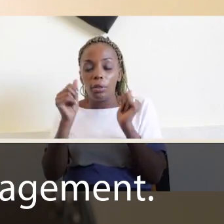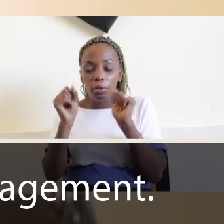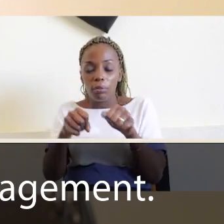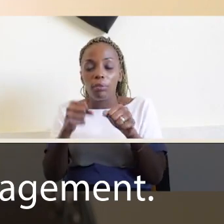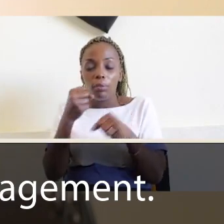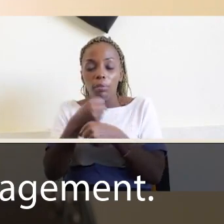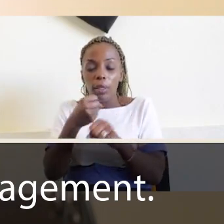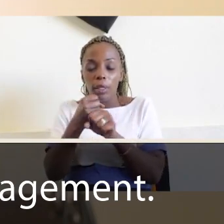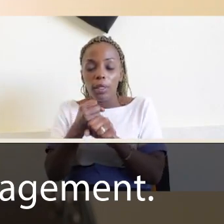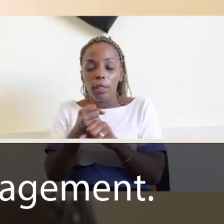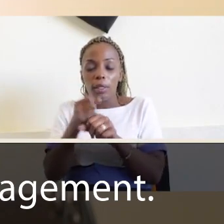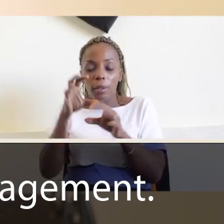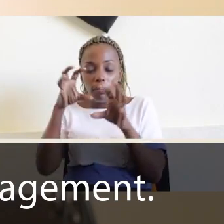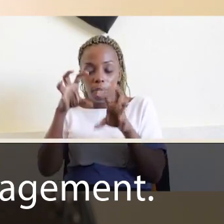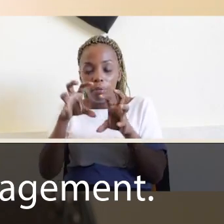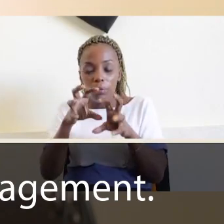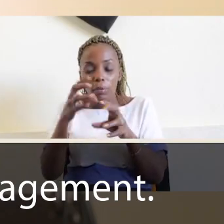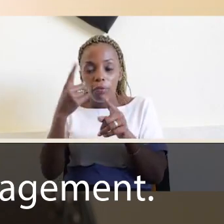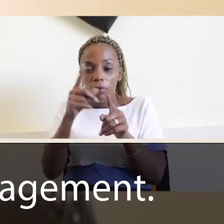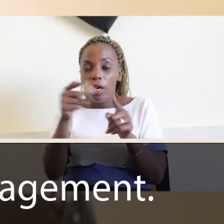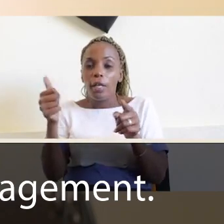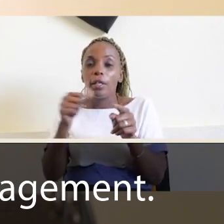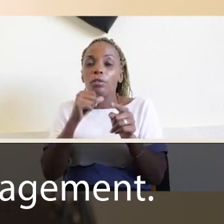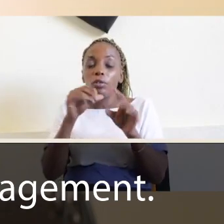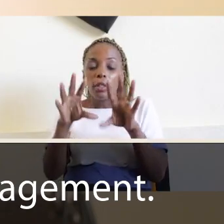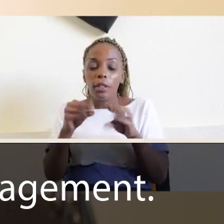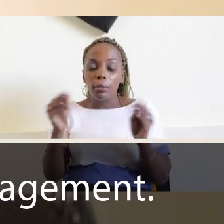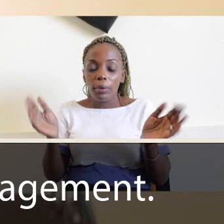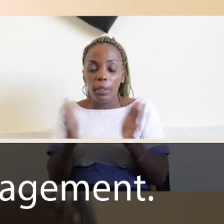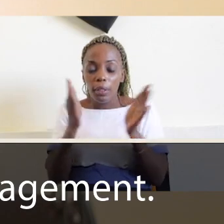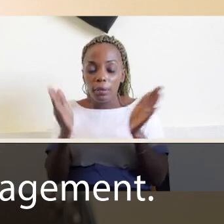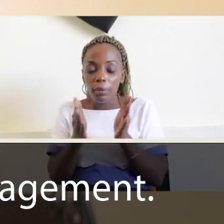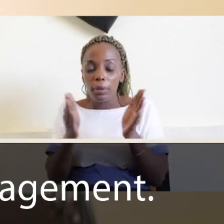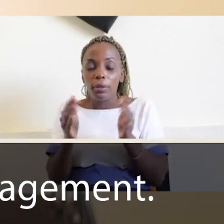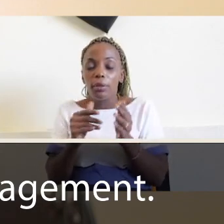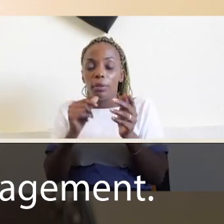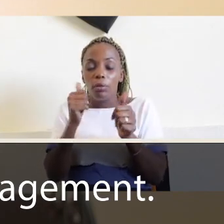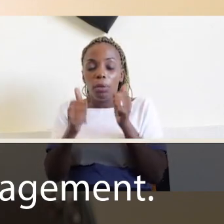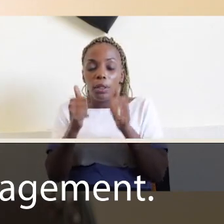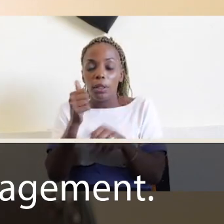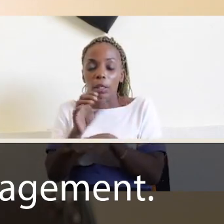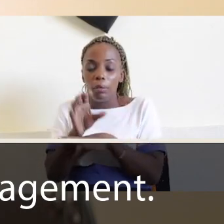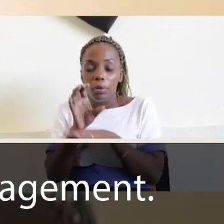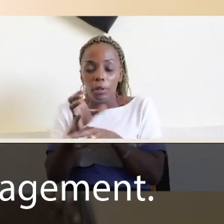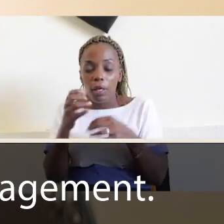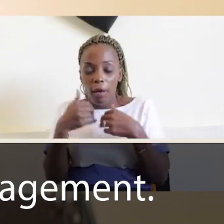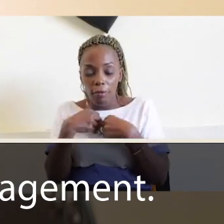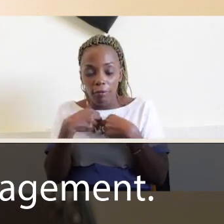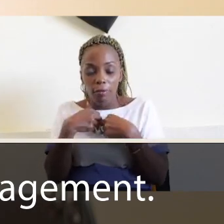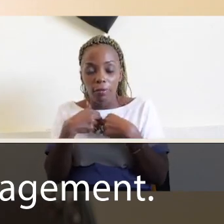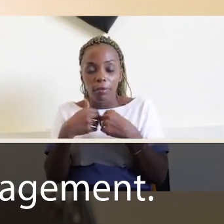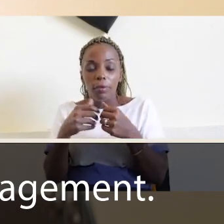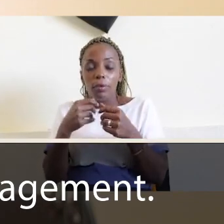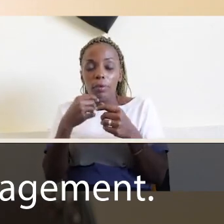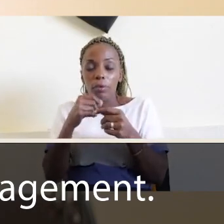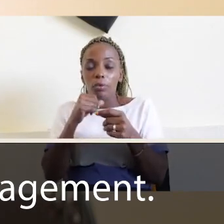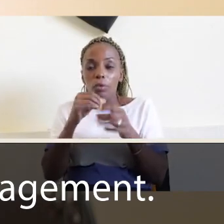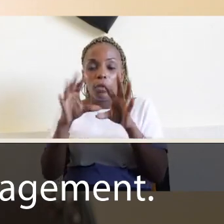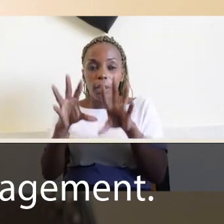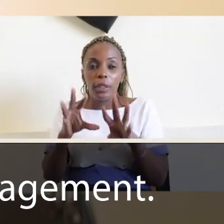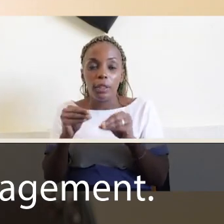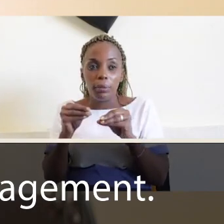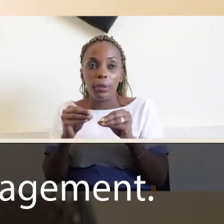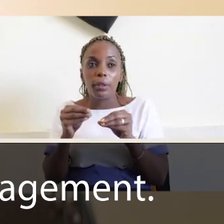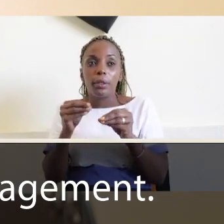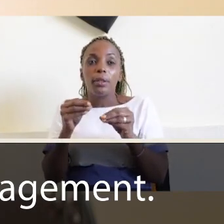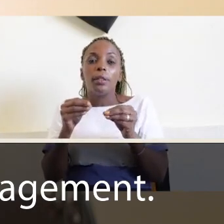entice or ensnare us. Any encouragement that ensnares and entices us to